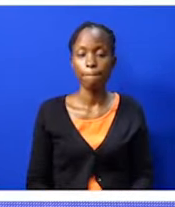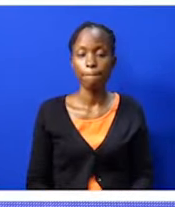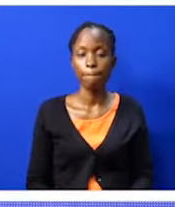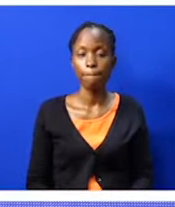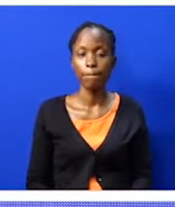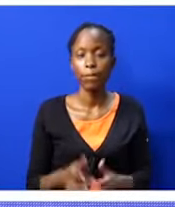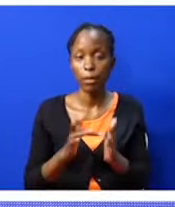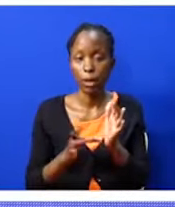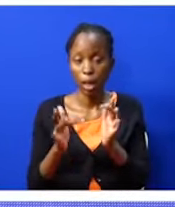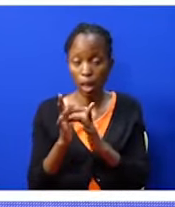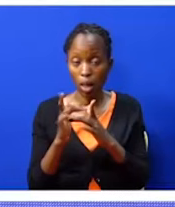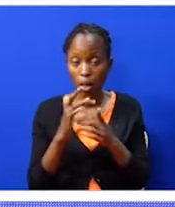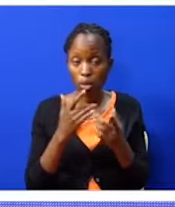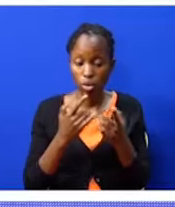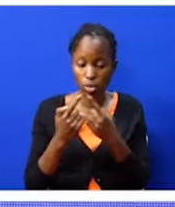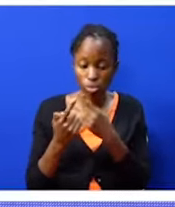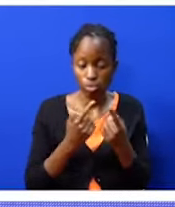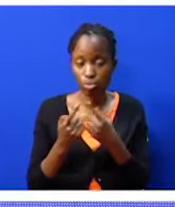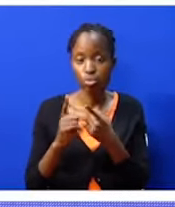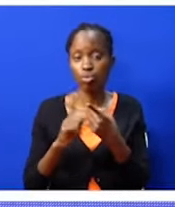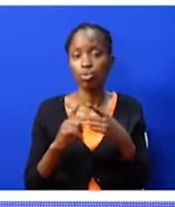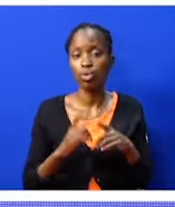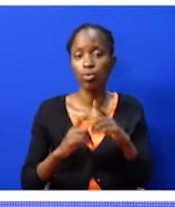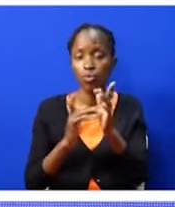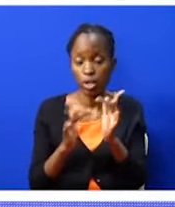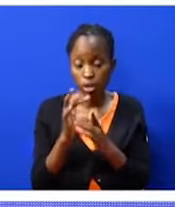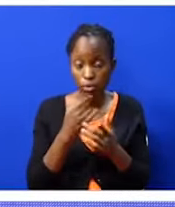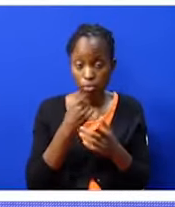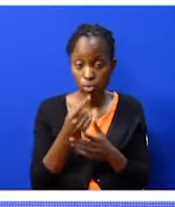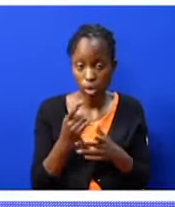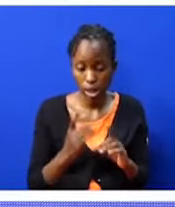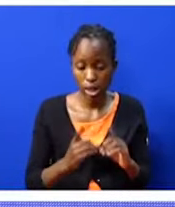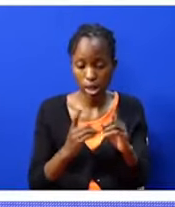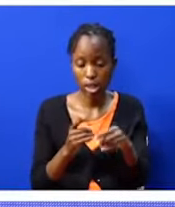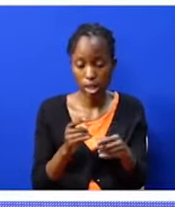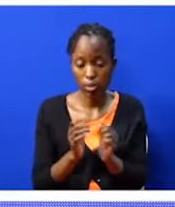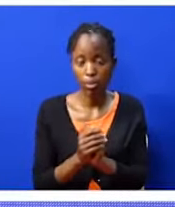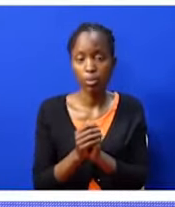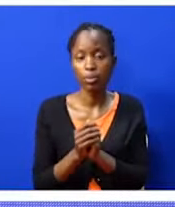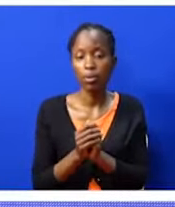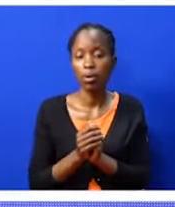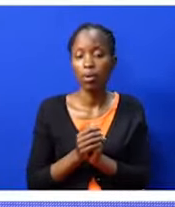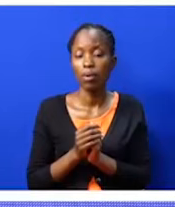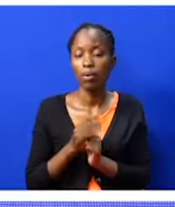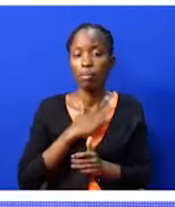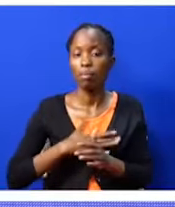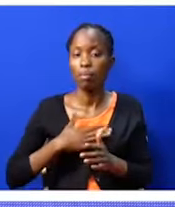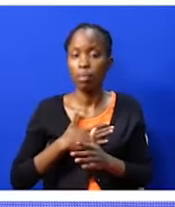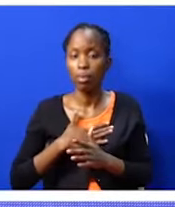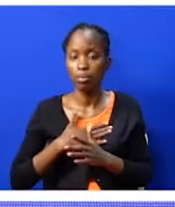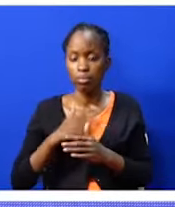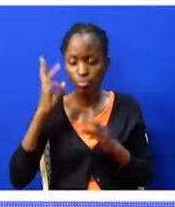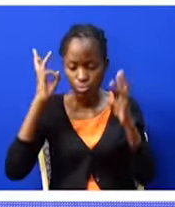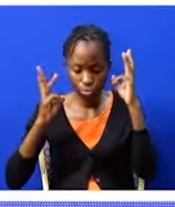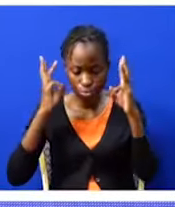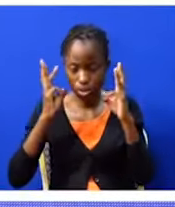Jesus was talking to the disciples, and he told them, "Do not let your heart be troubled.